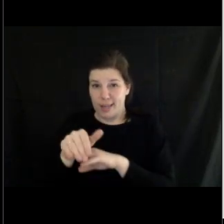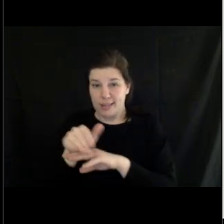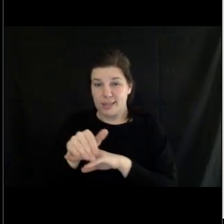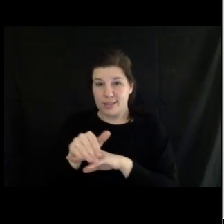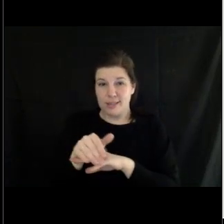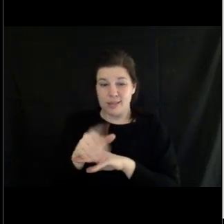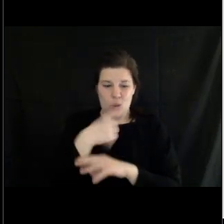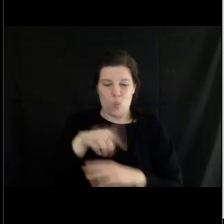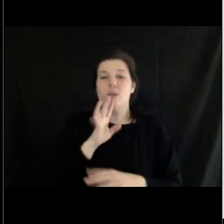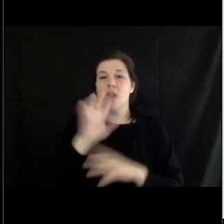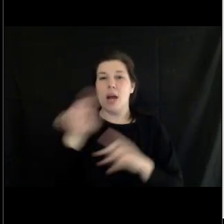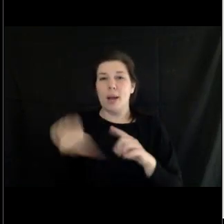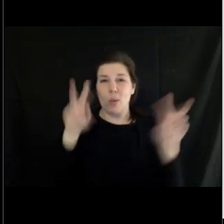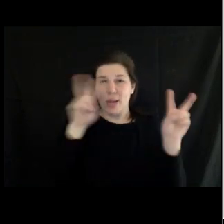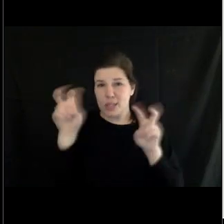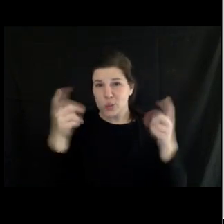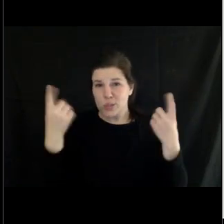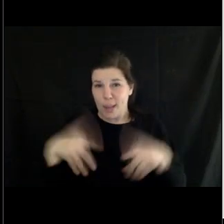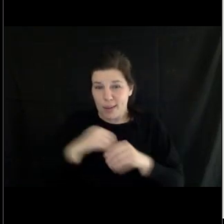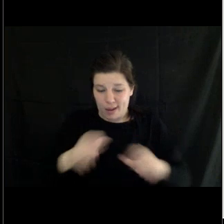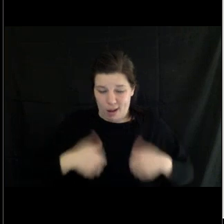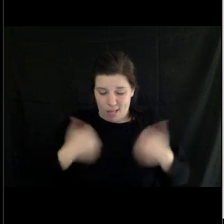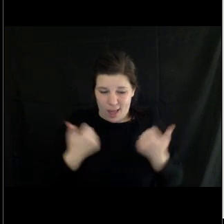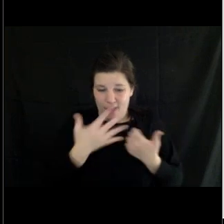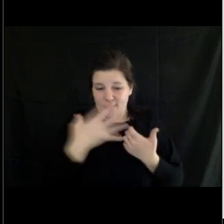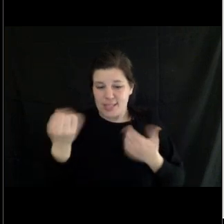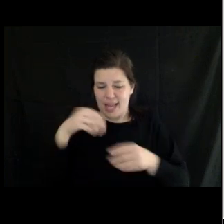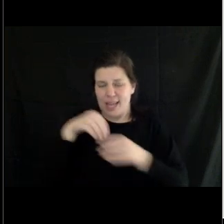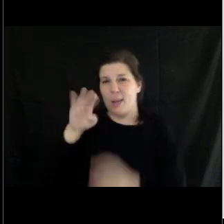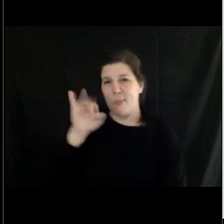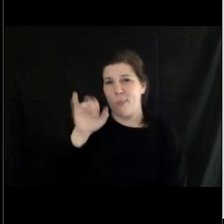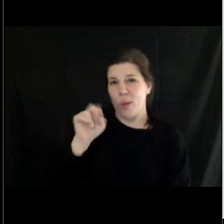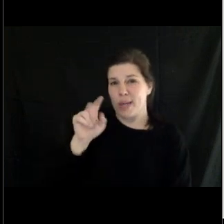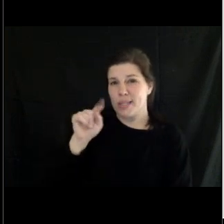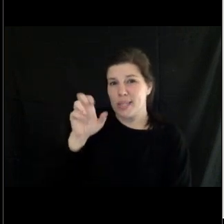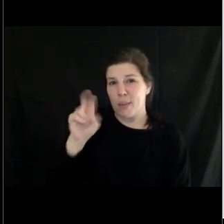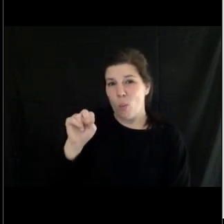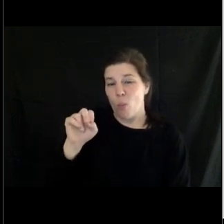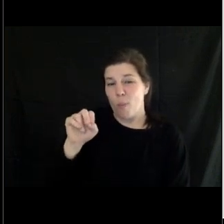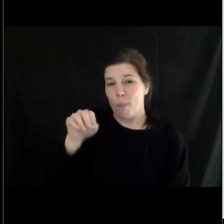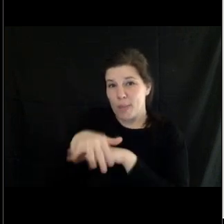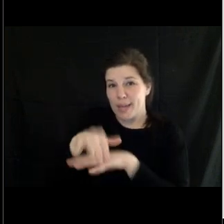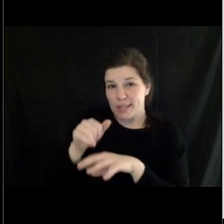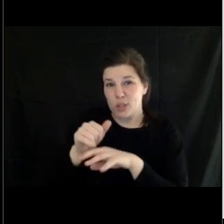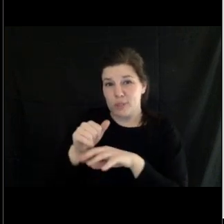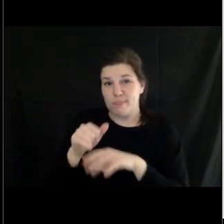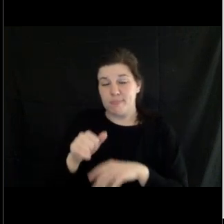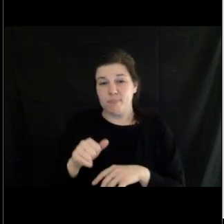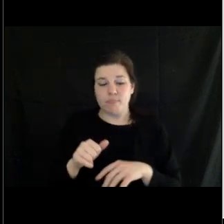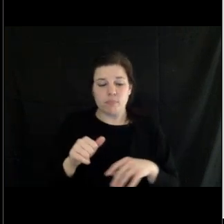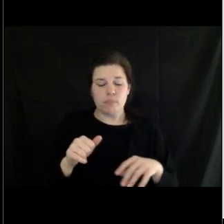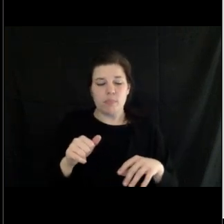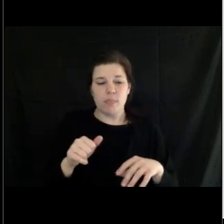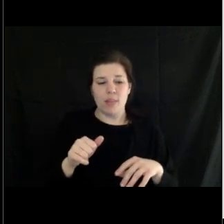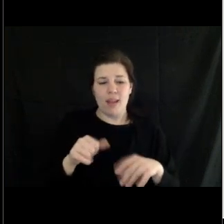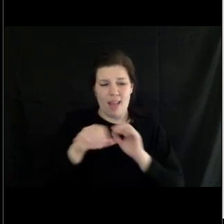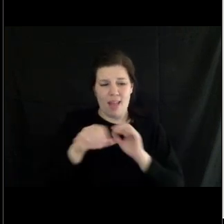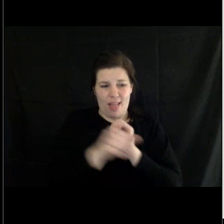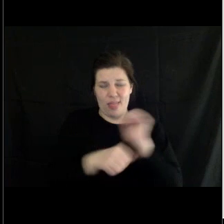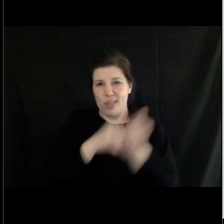our lives. Within this pandemic, the suicide rate for young girls went up 50%, and nobody's talking about